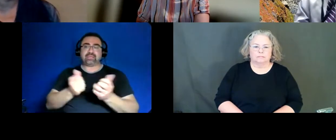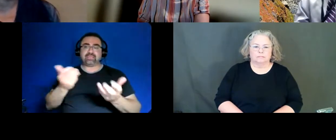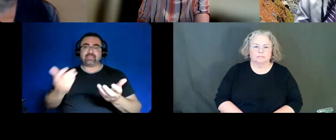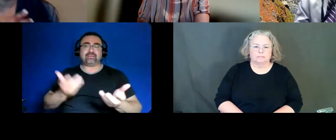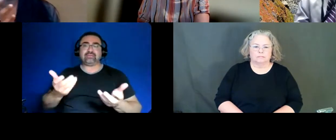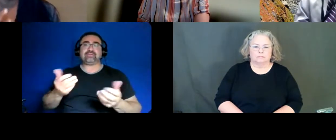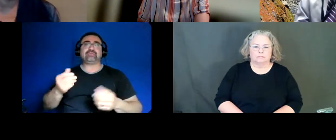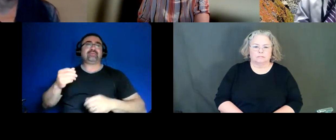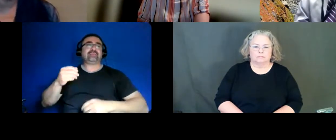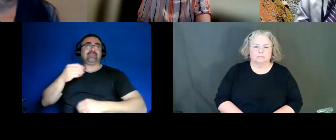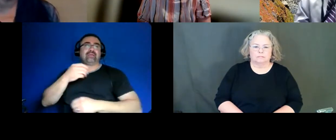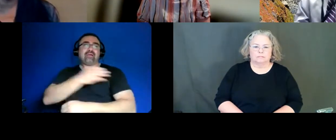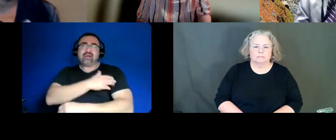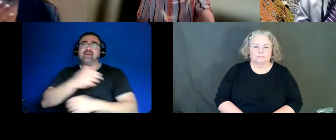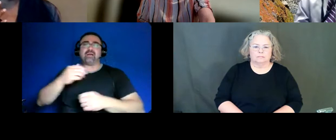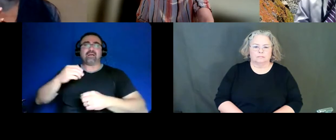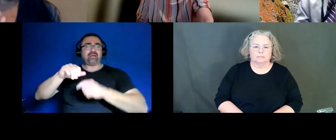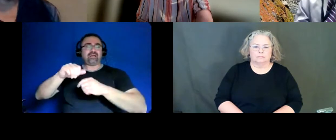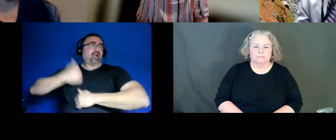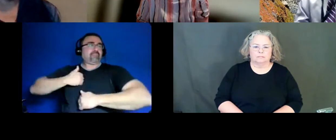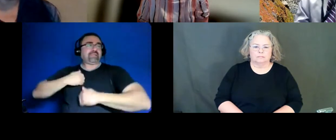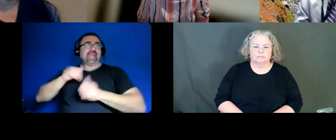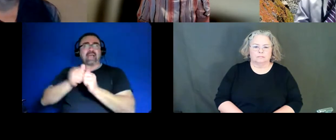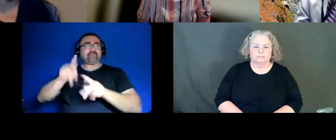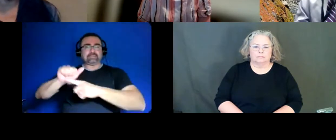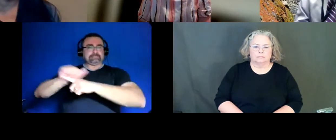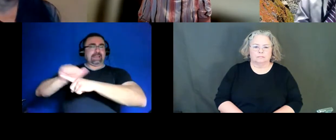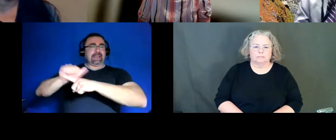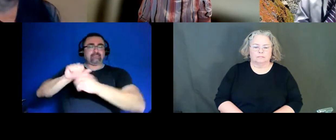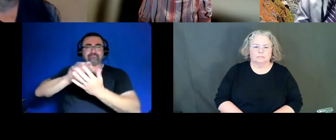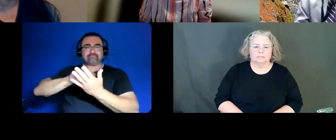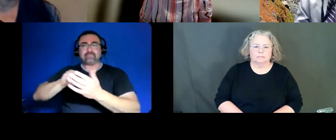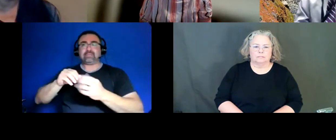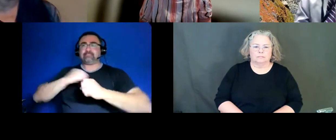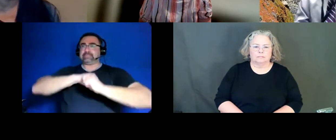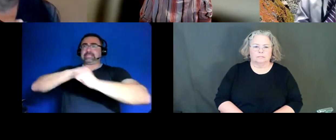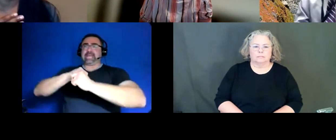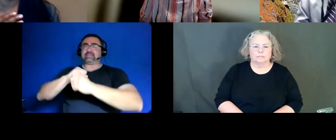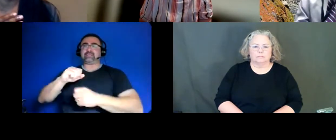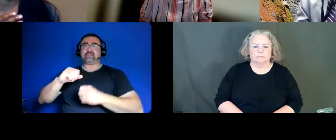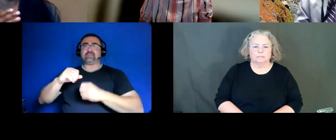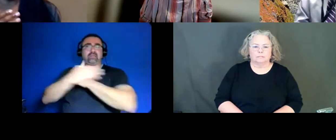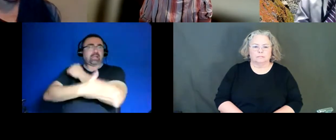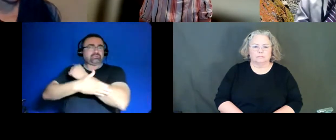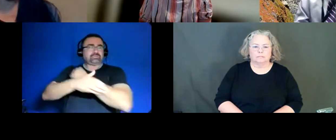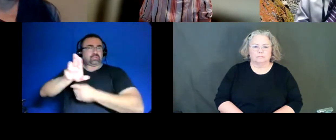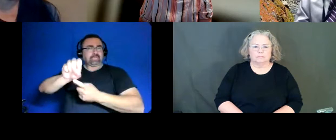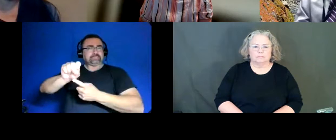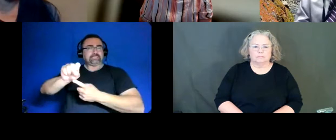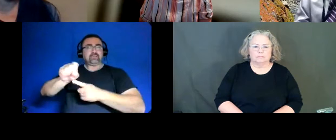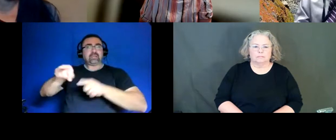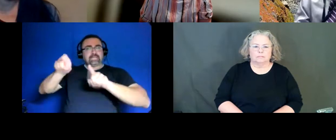it works and how people are trained and are then able to protect our country because they